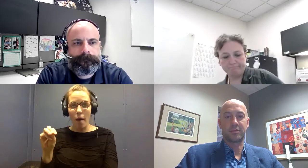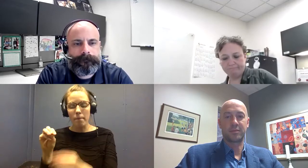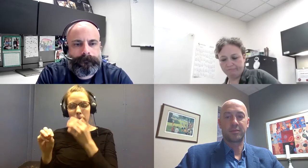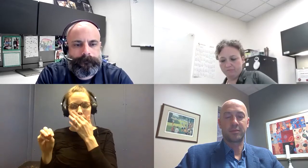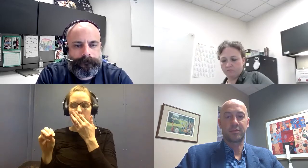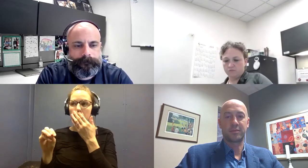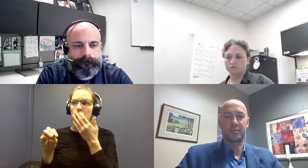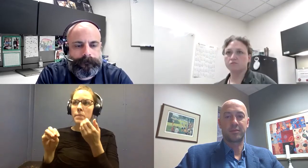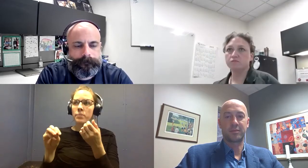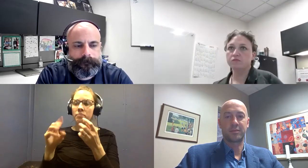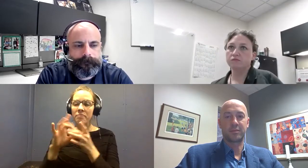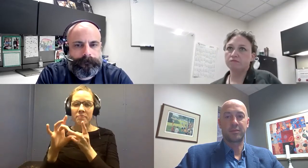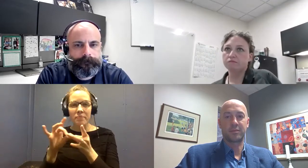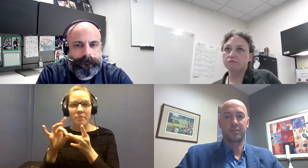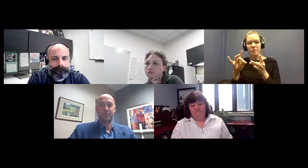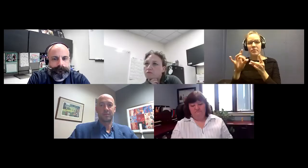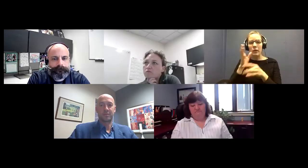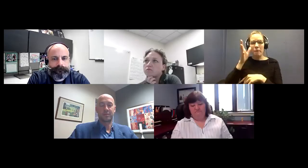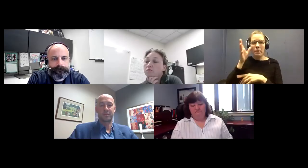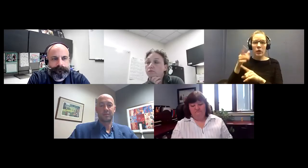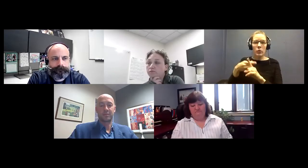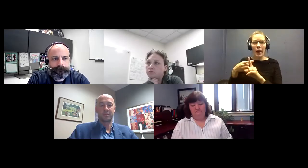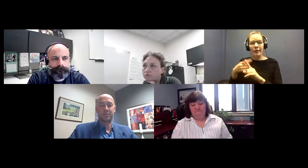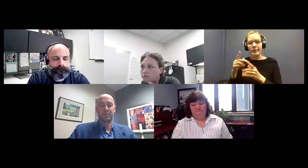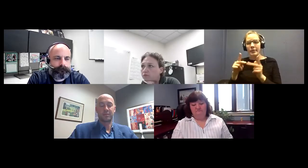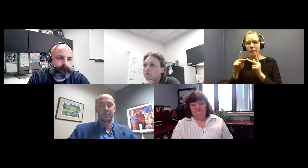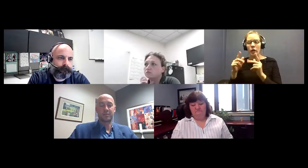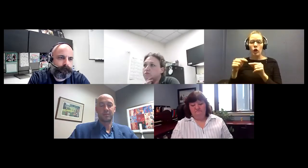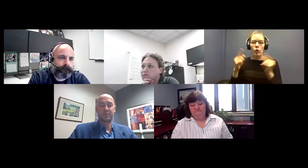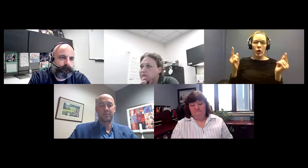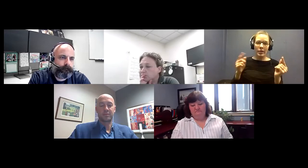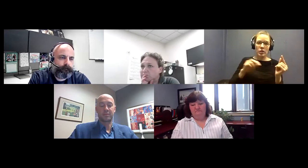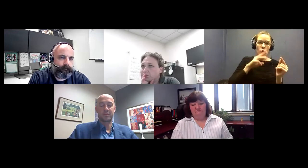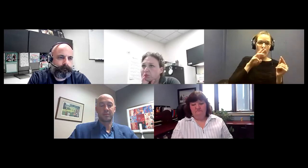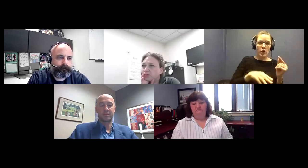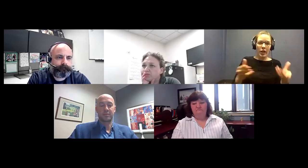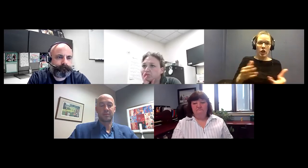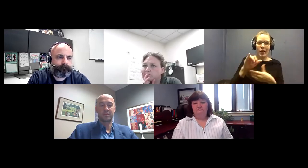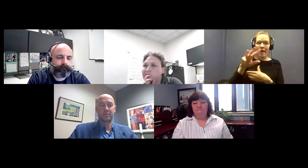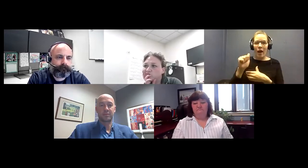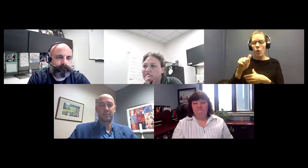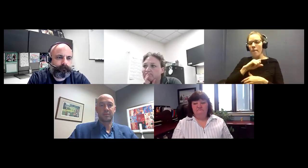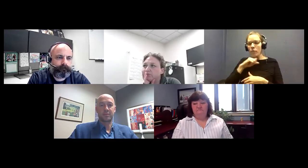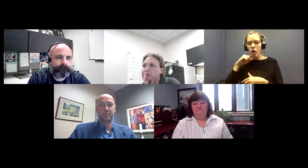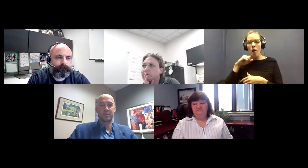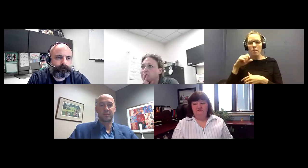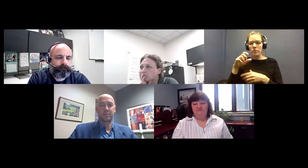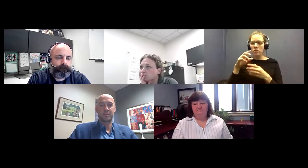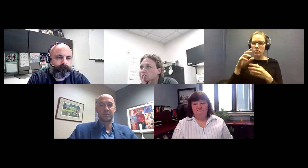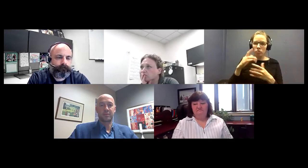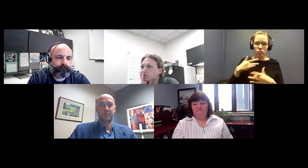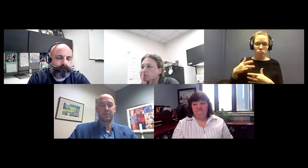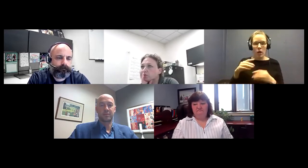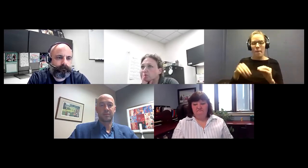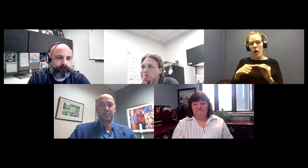ramblings in the community about parents renting space and, maybe across the river here in Iowa and having proms for kids and just worrying about spread and